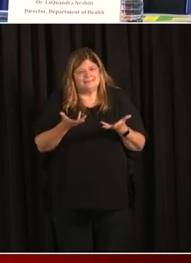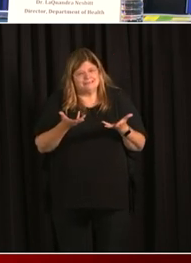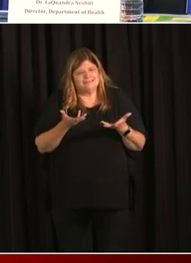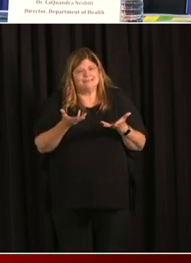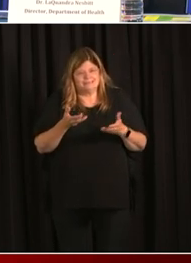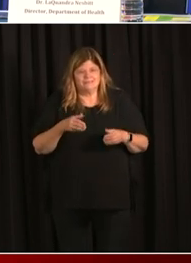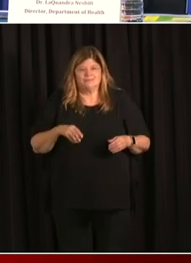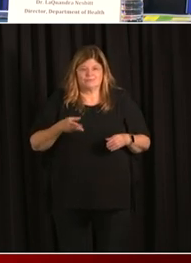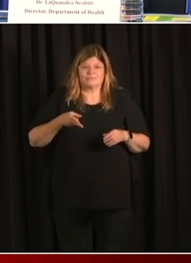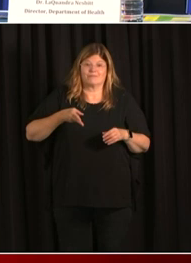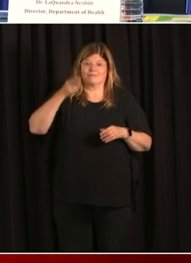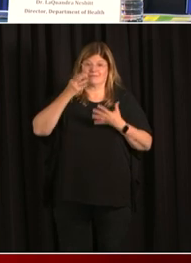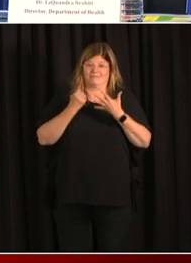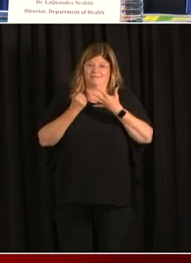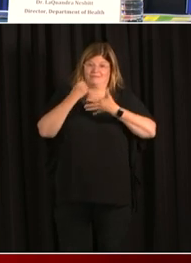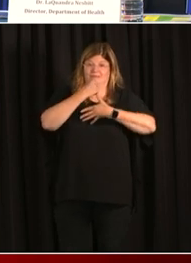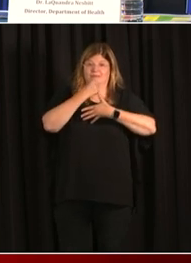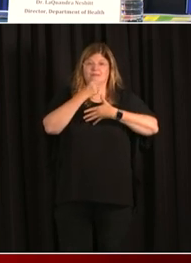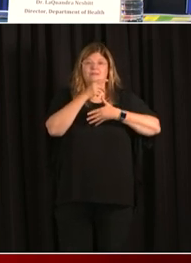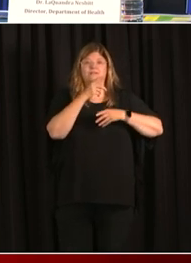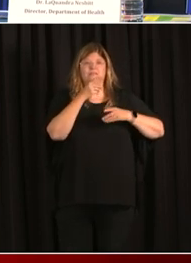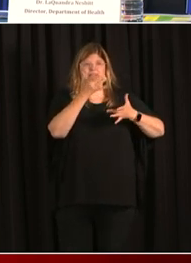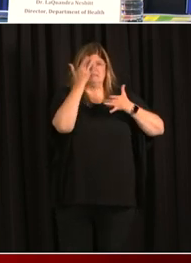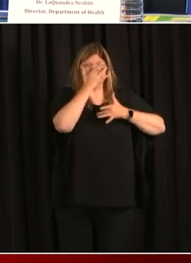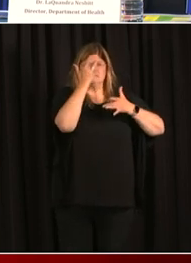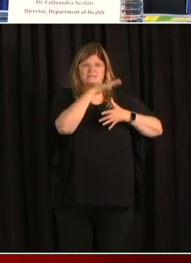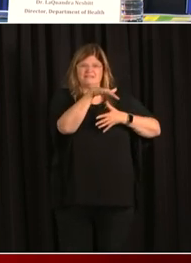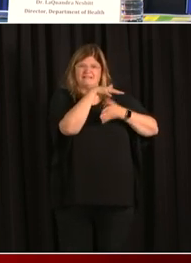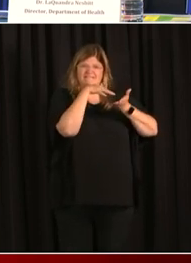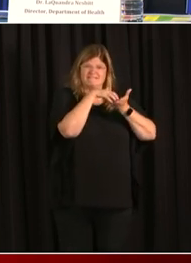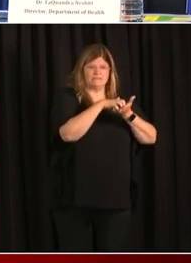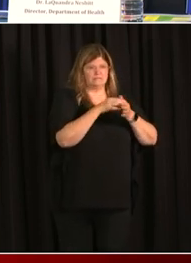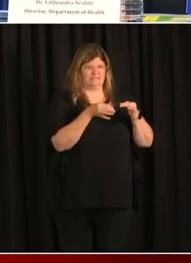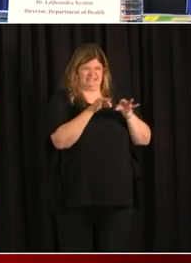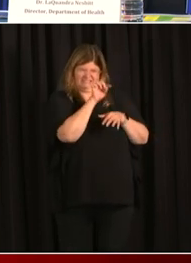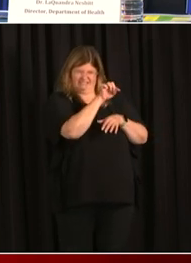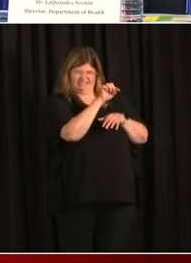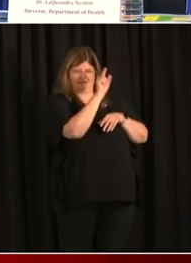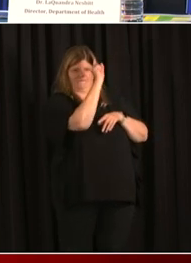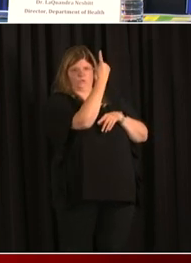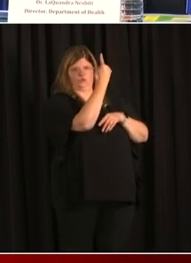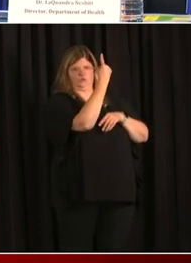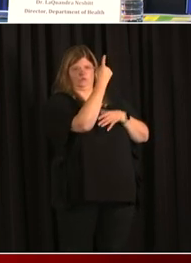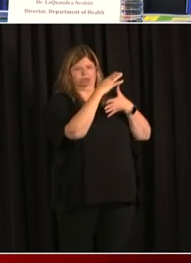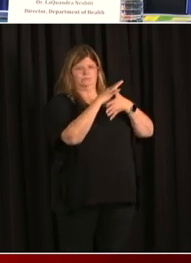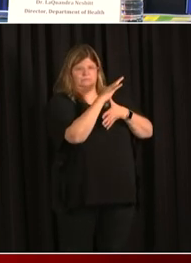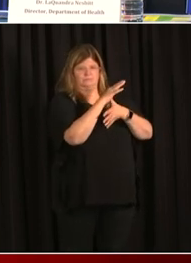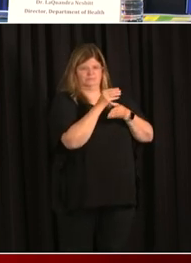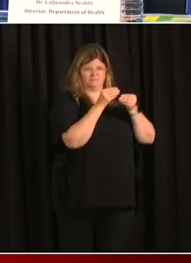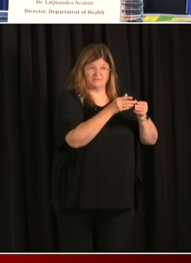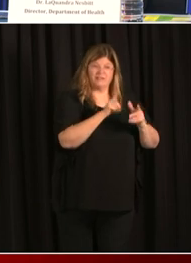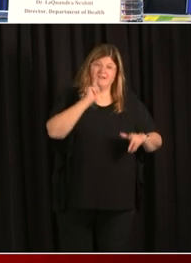groups. And then as production increases, more vaccine will be available to the general public.